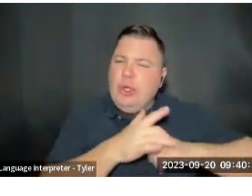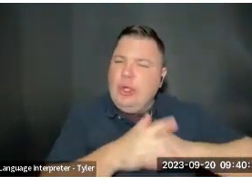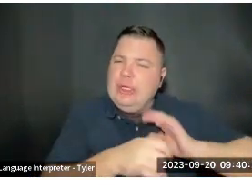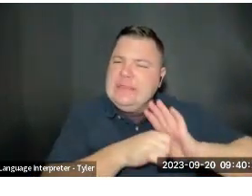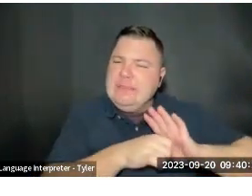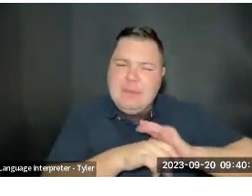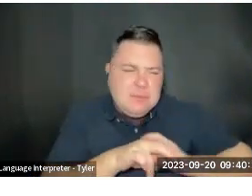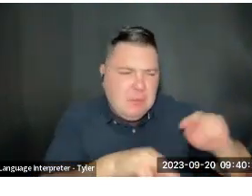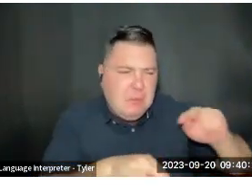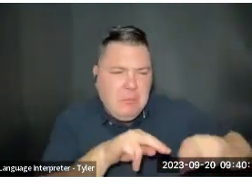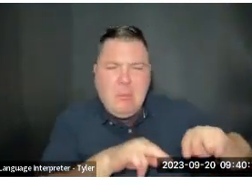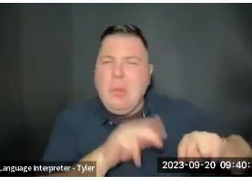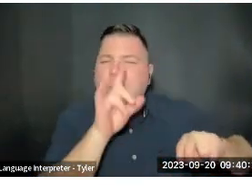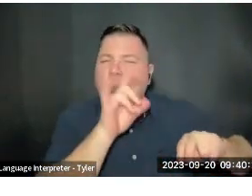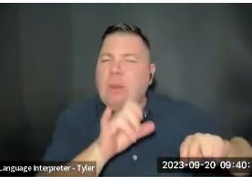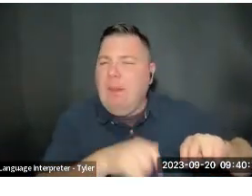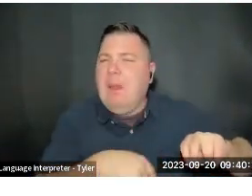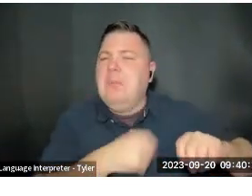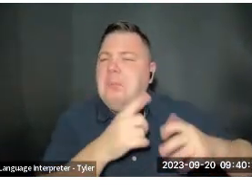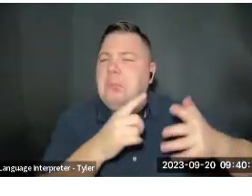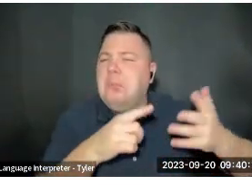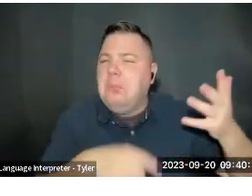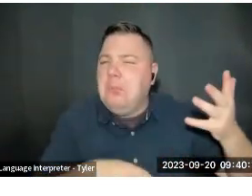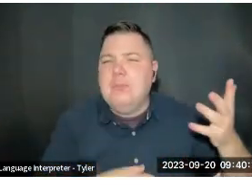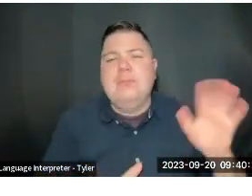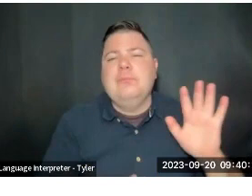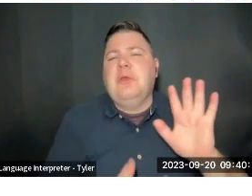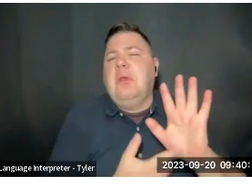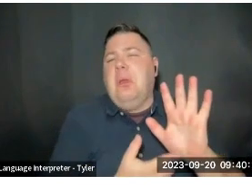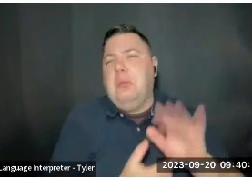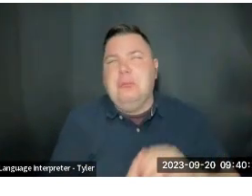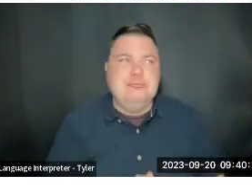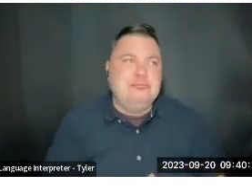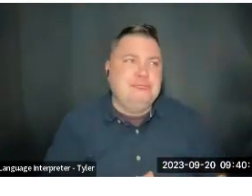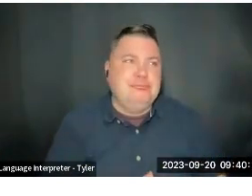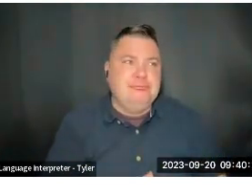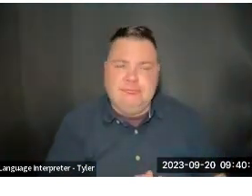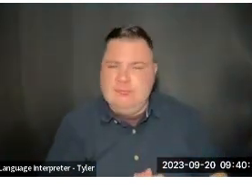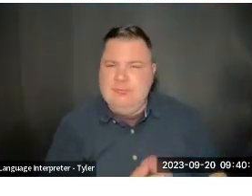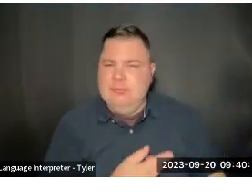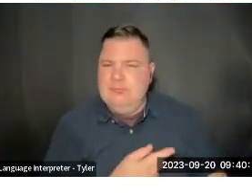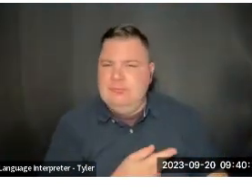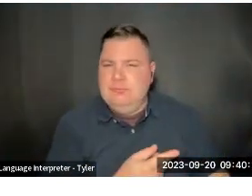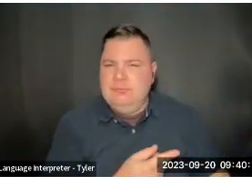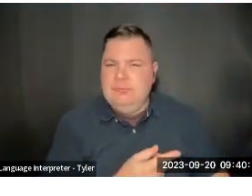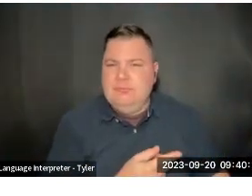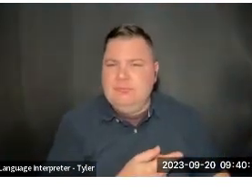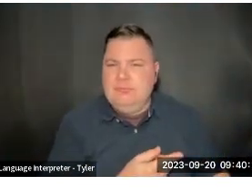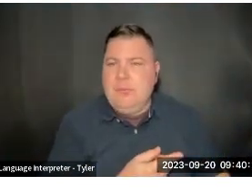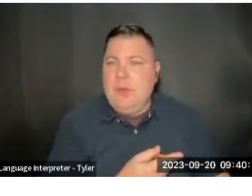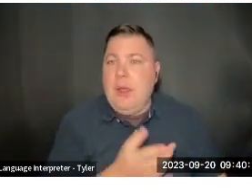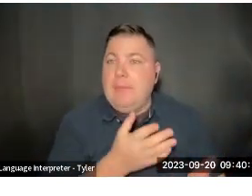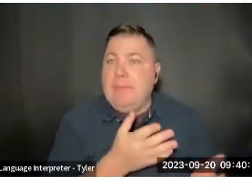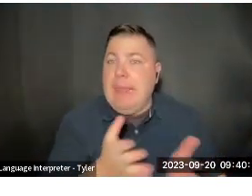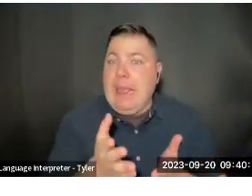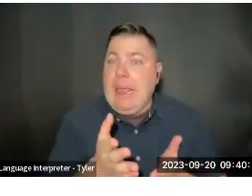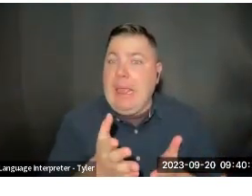might that look like? Maybe it's someone not showing up to a planned